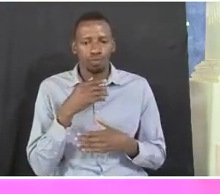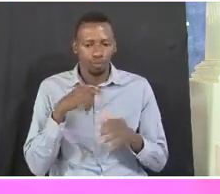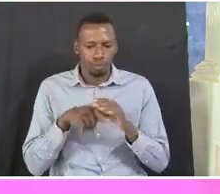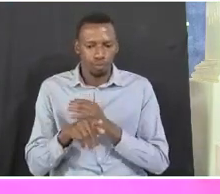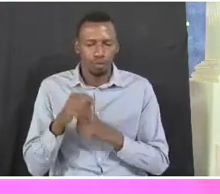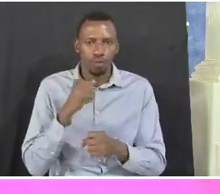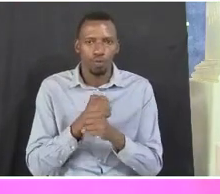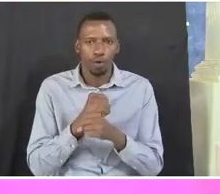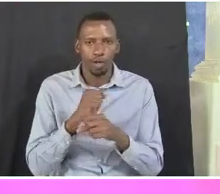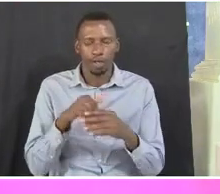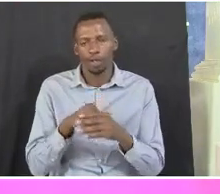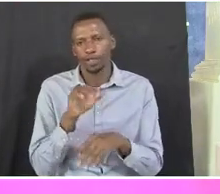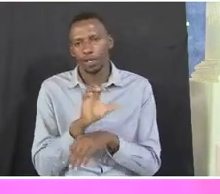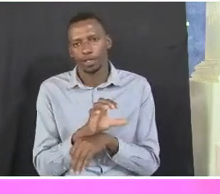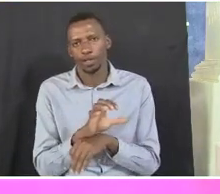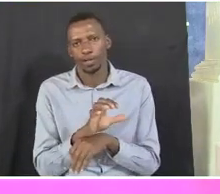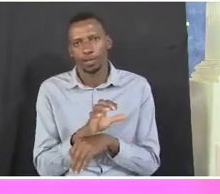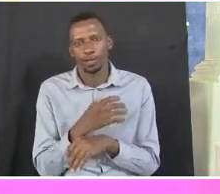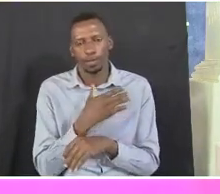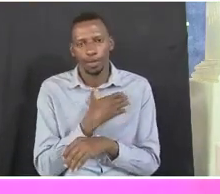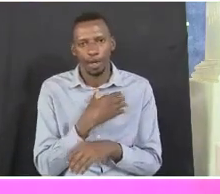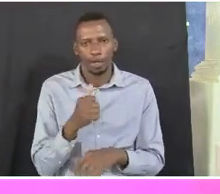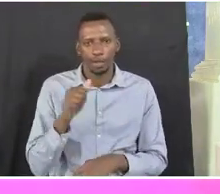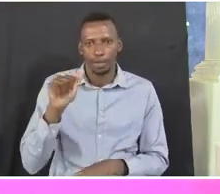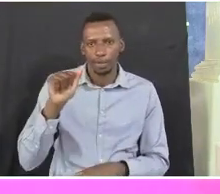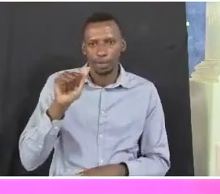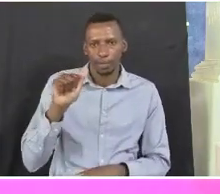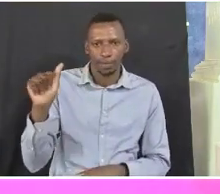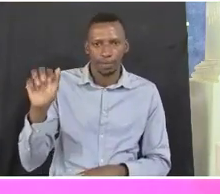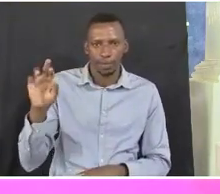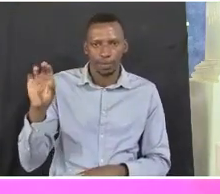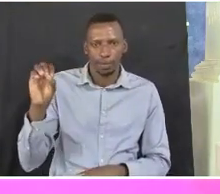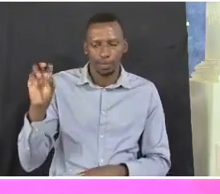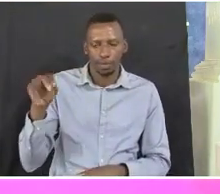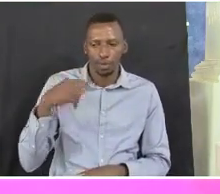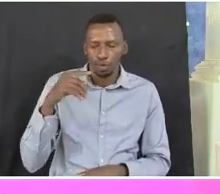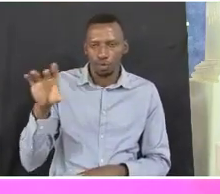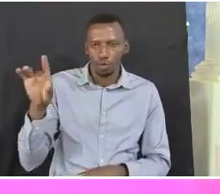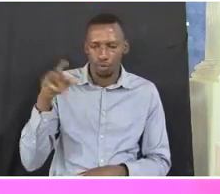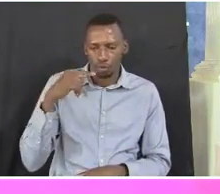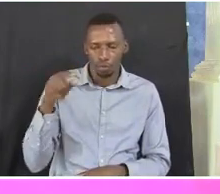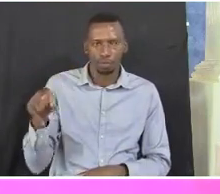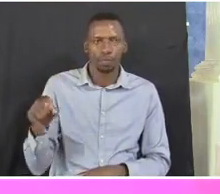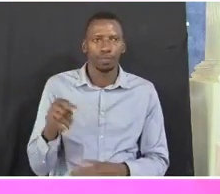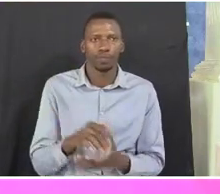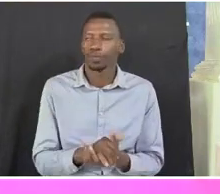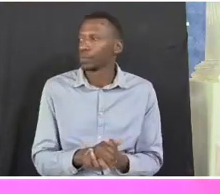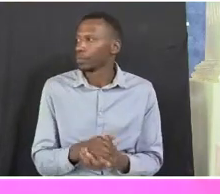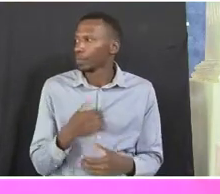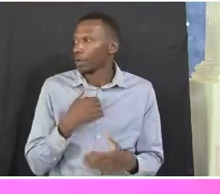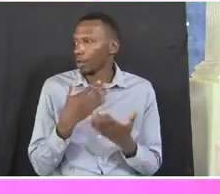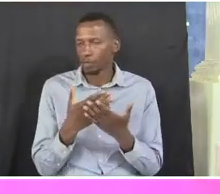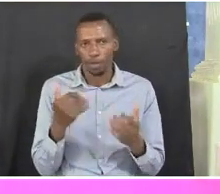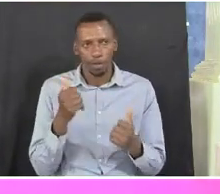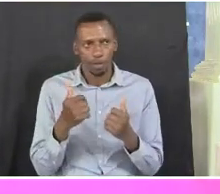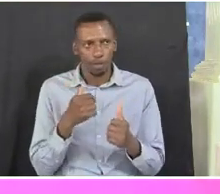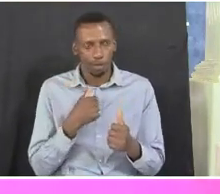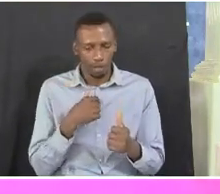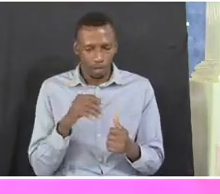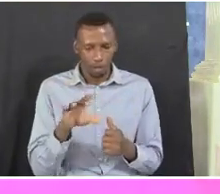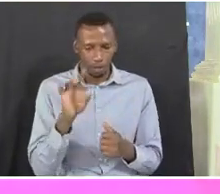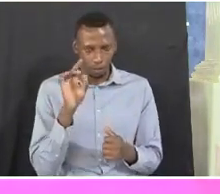sanctuary. And Aaron was the one who was chosen. And there's something I'm picking from there